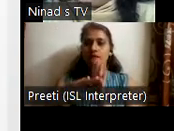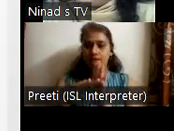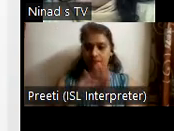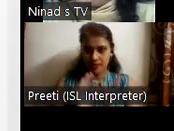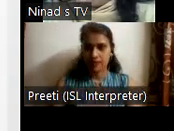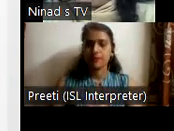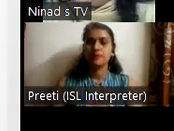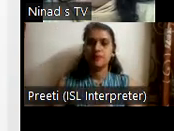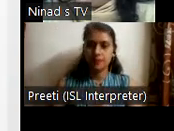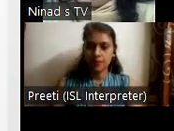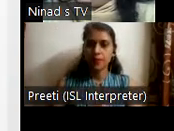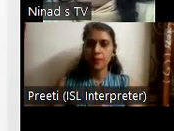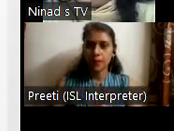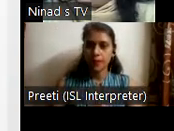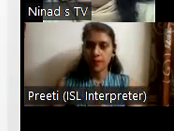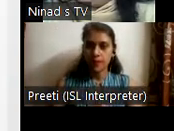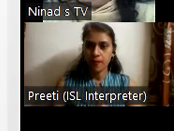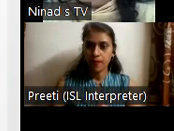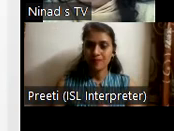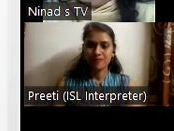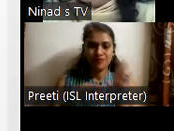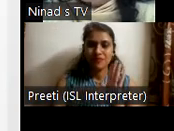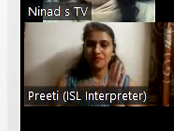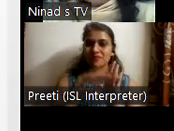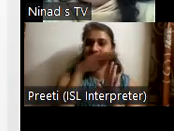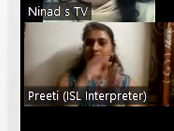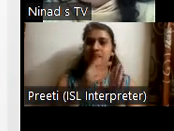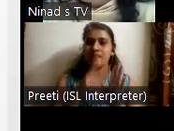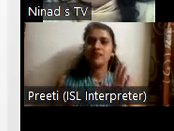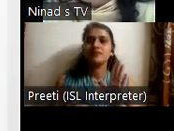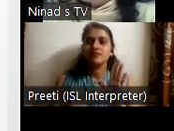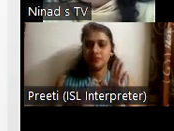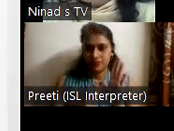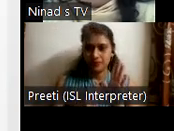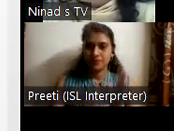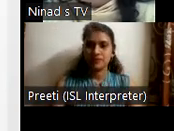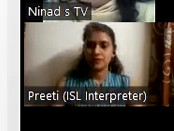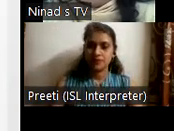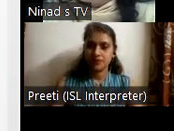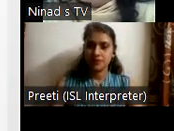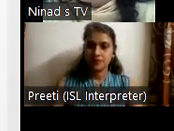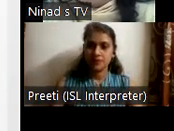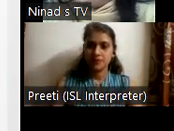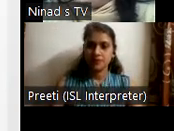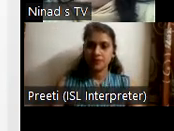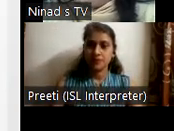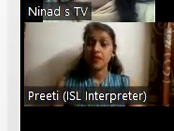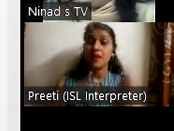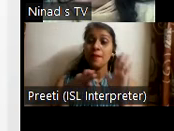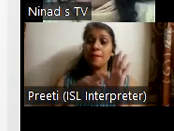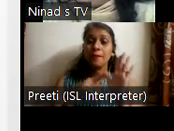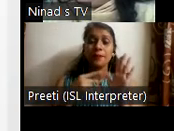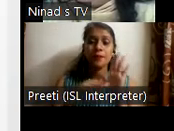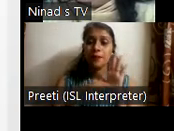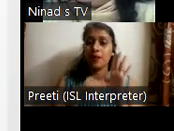at a meso level, and at a macro level. Okay, so micro level, social inclusion at micro level